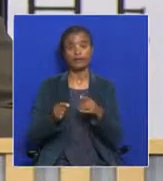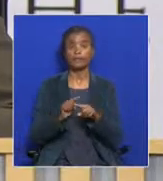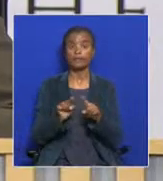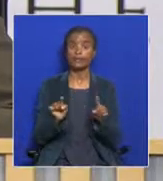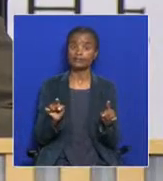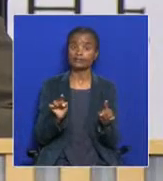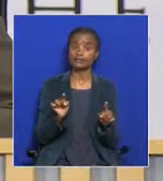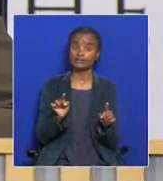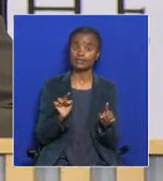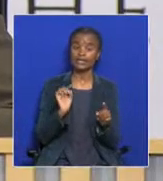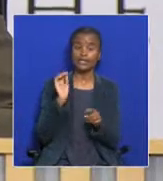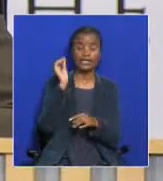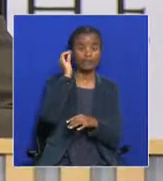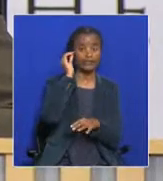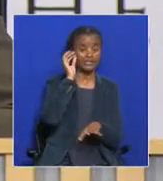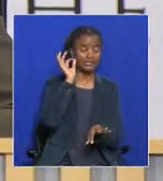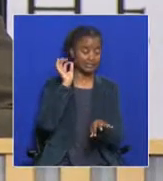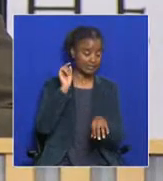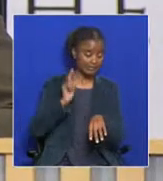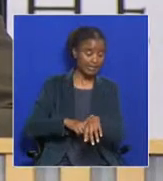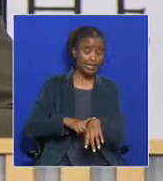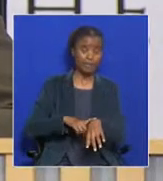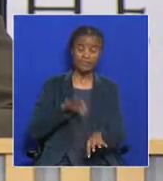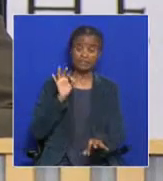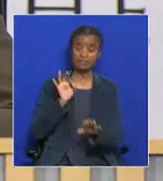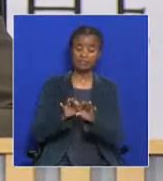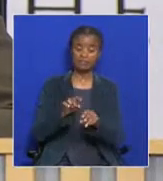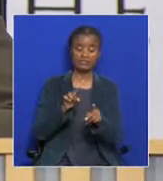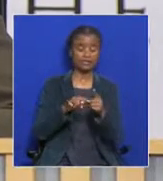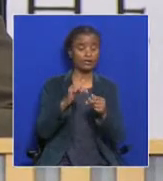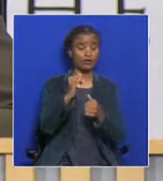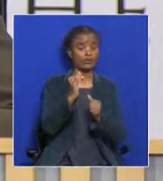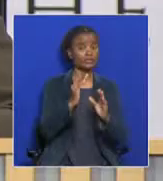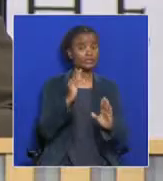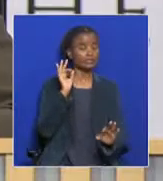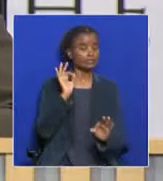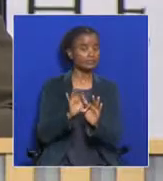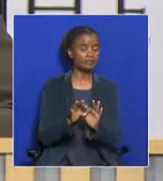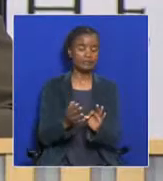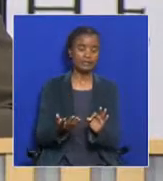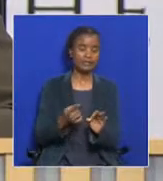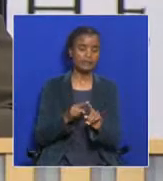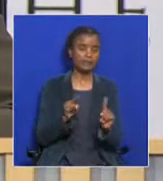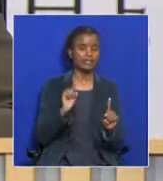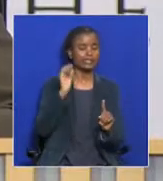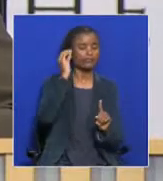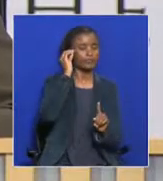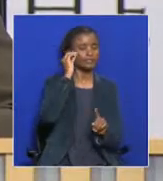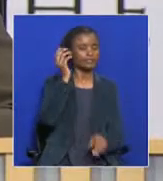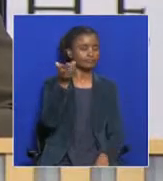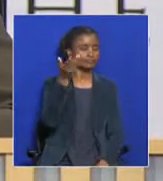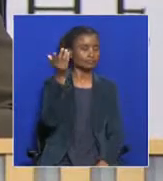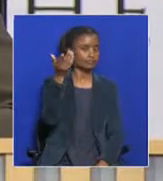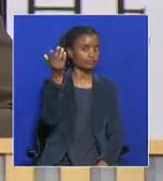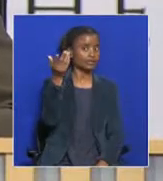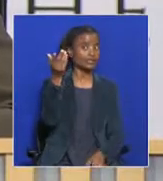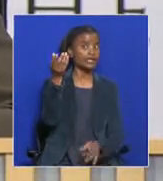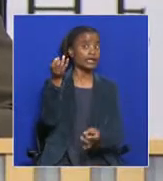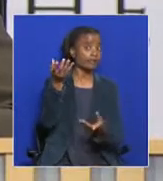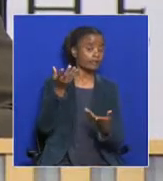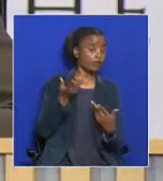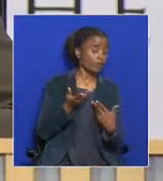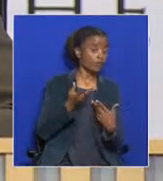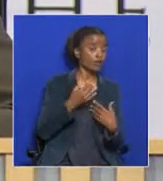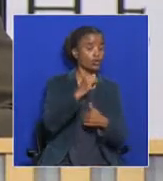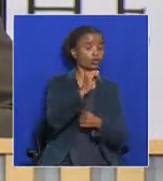container specific. It was just information hanging in the air. There's going to be a container coming with something. How much, we don't know. Which container,